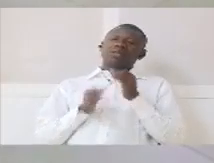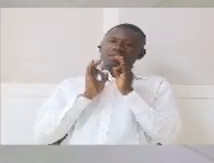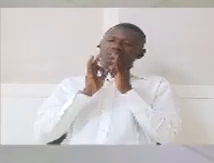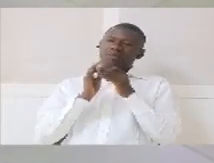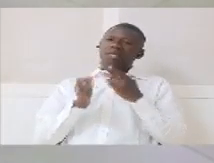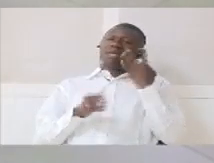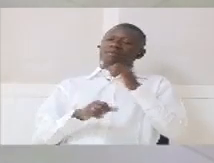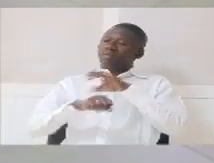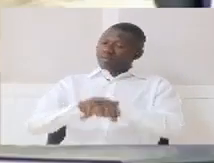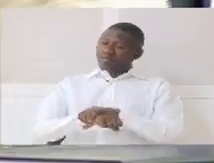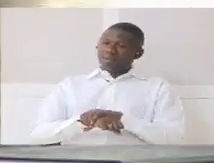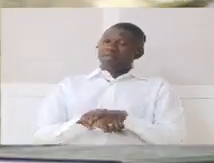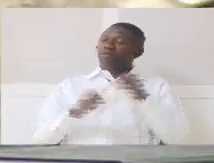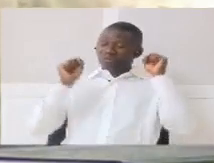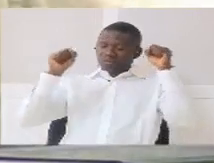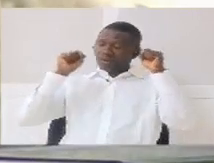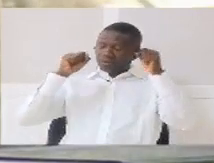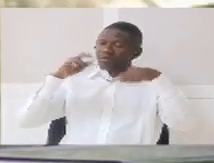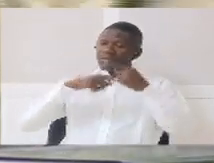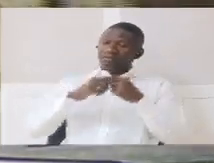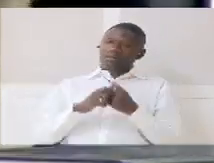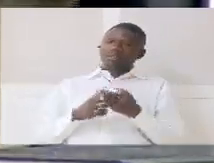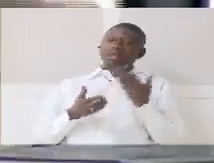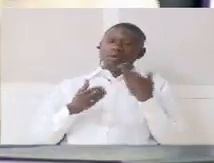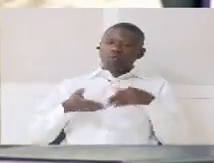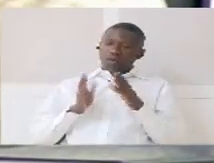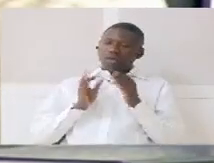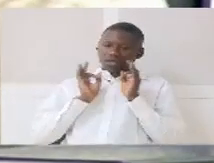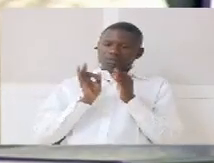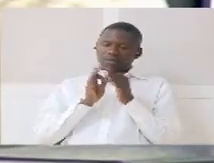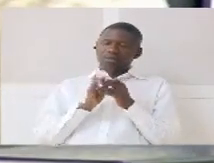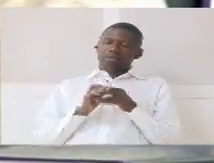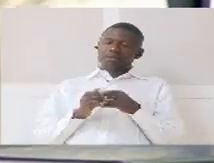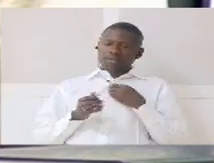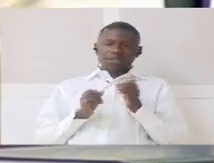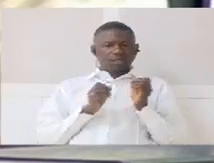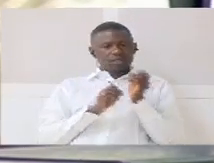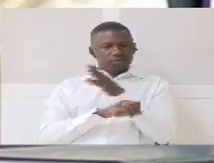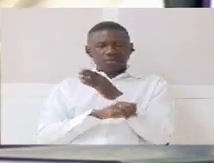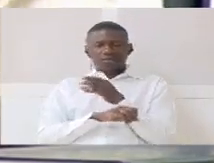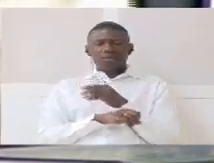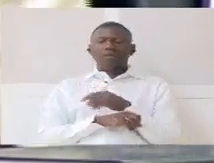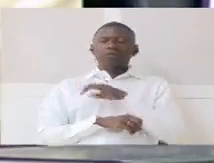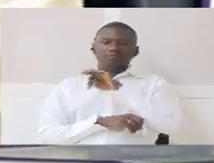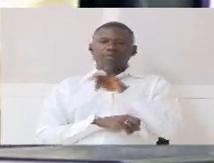arrested, they will celebrate my arrest. Oya fala moli. That's how his people were informed. So,